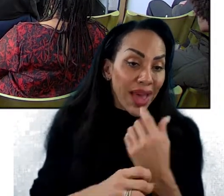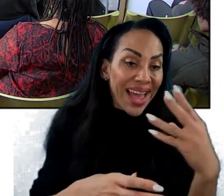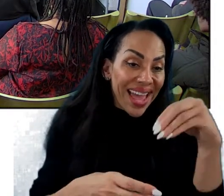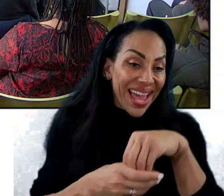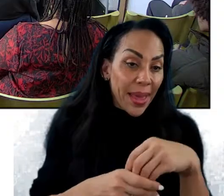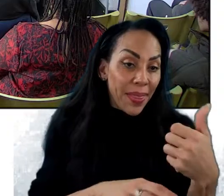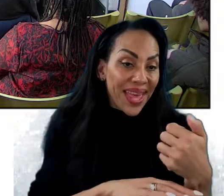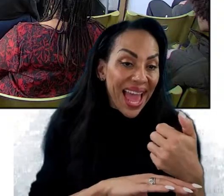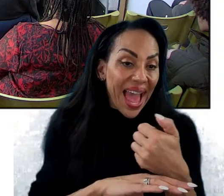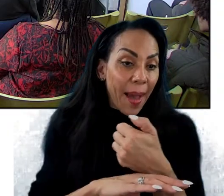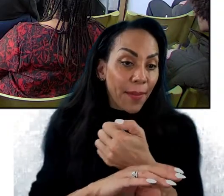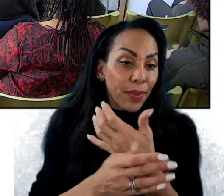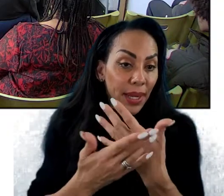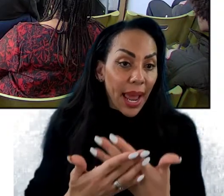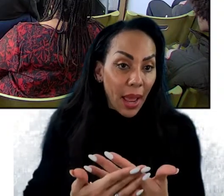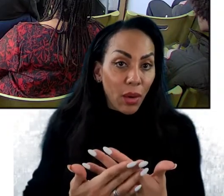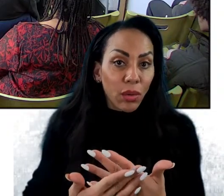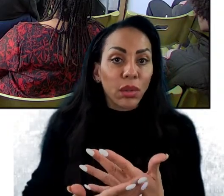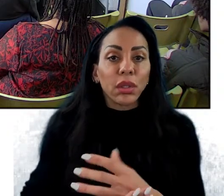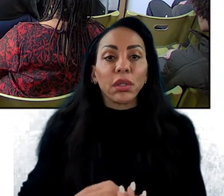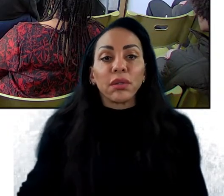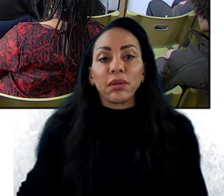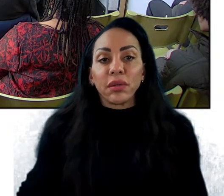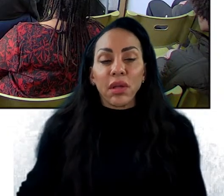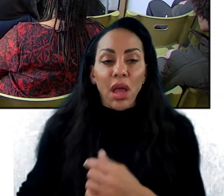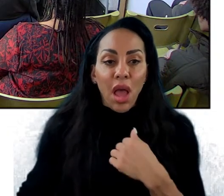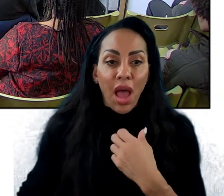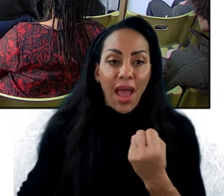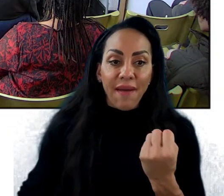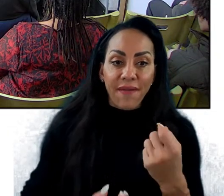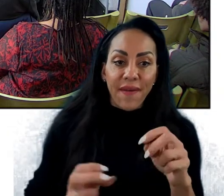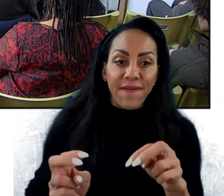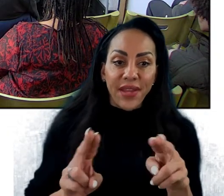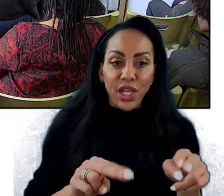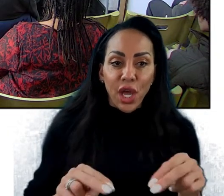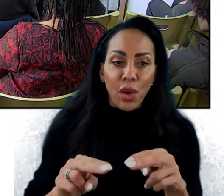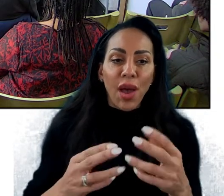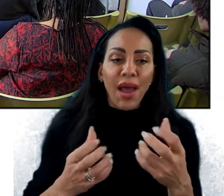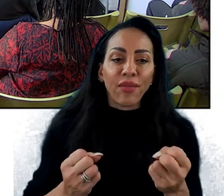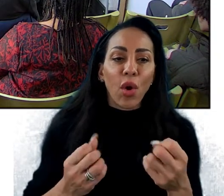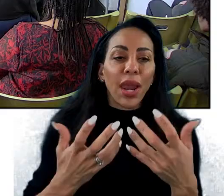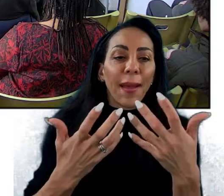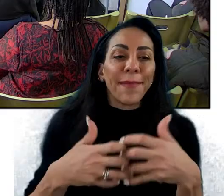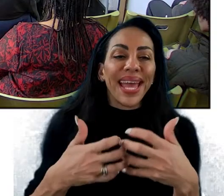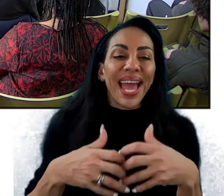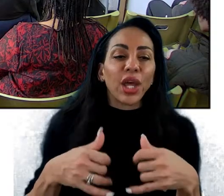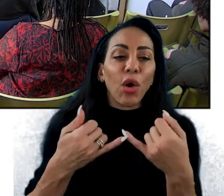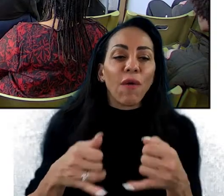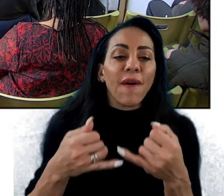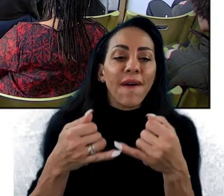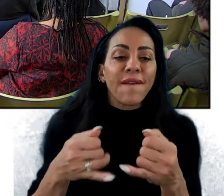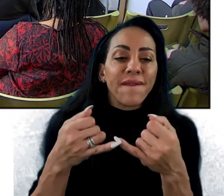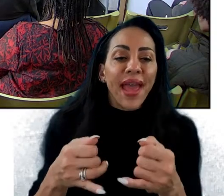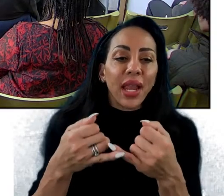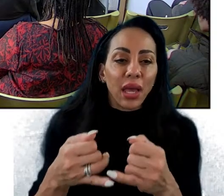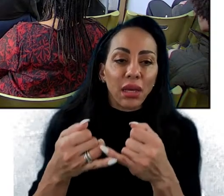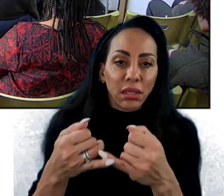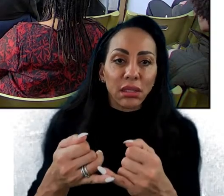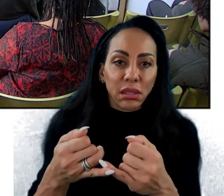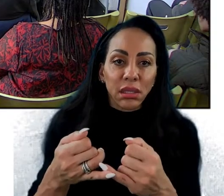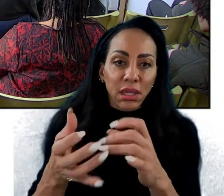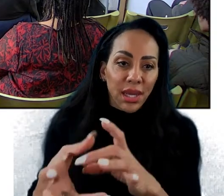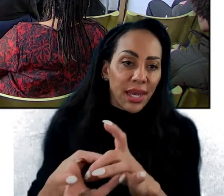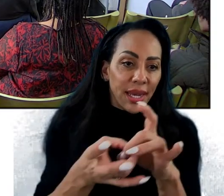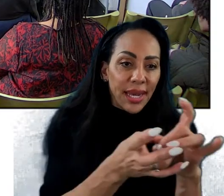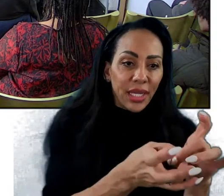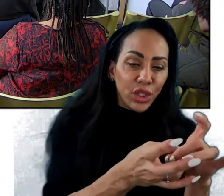do. We didn't show it, but I've got a video of where I've got like these mechanical faders moving in synchrony with the balls hitting the